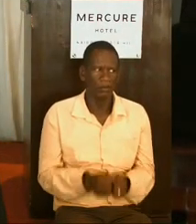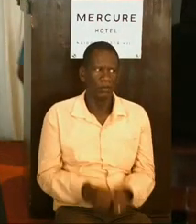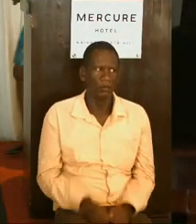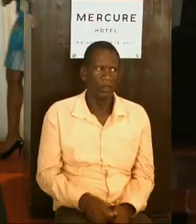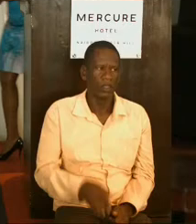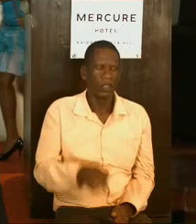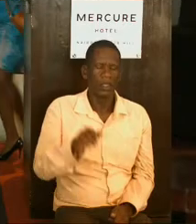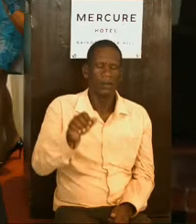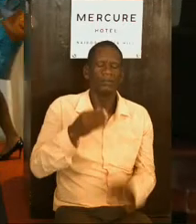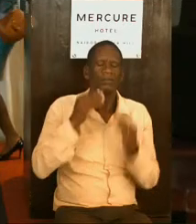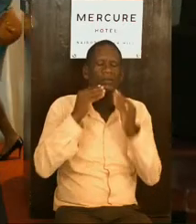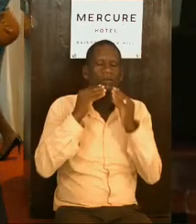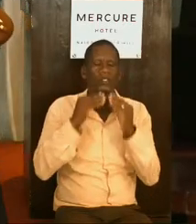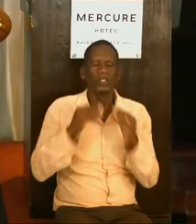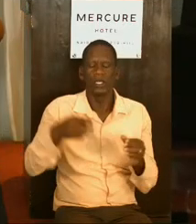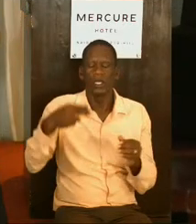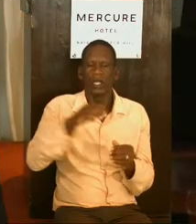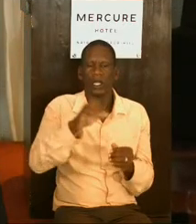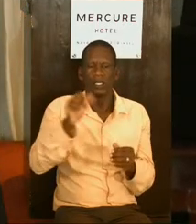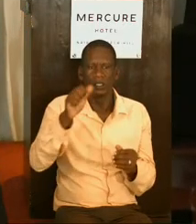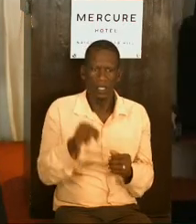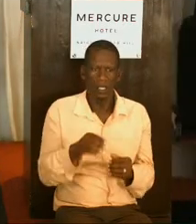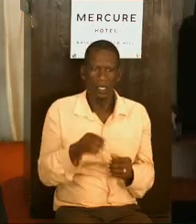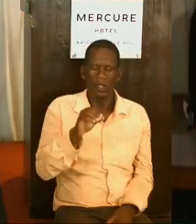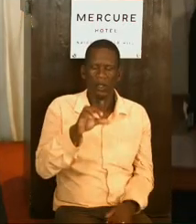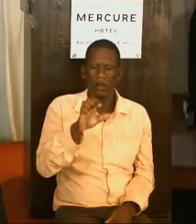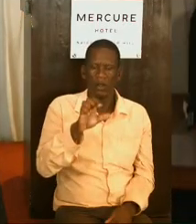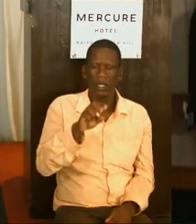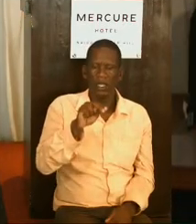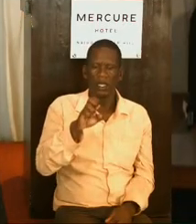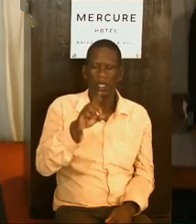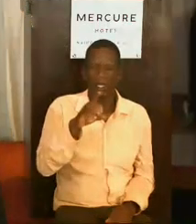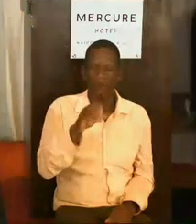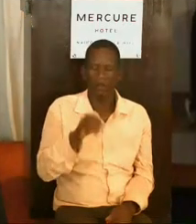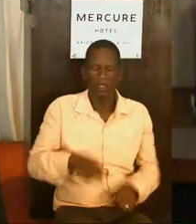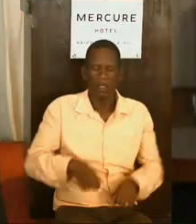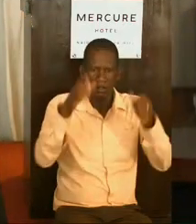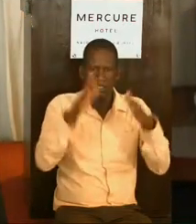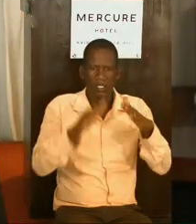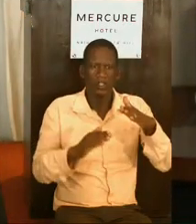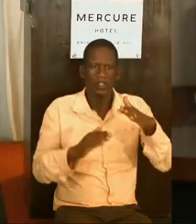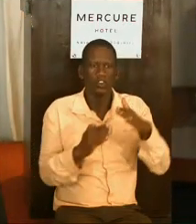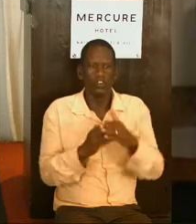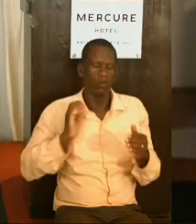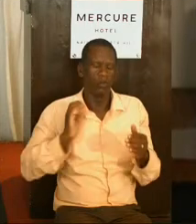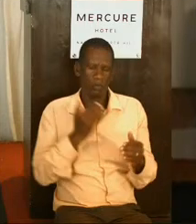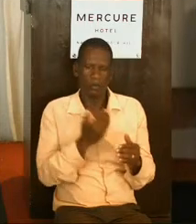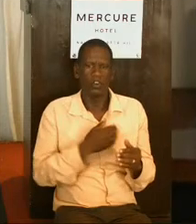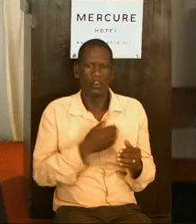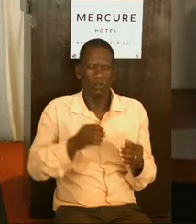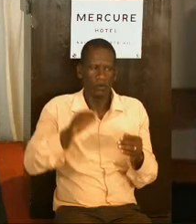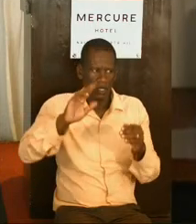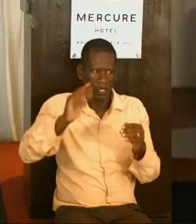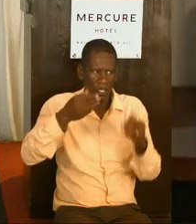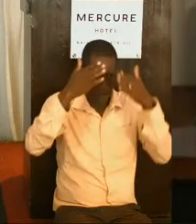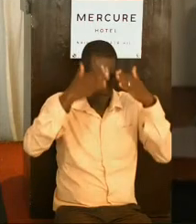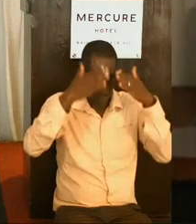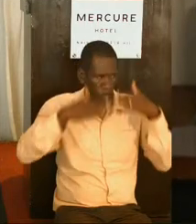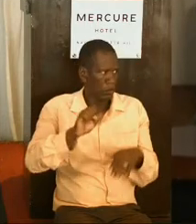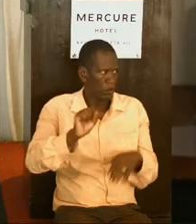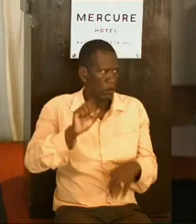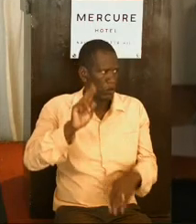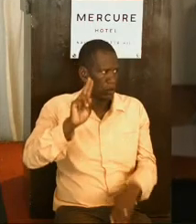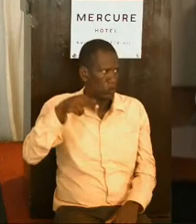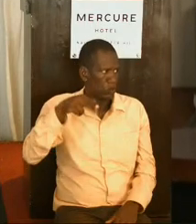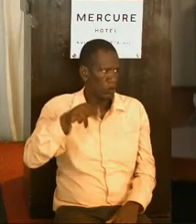Sheikh Hasan olinado the chair Supreme Council of Kenya Muslim Supreme